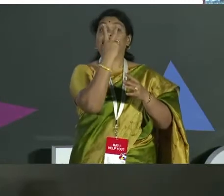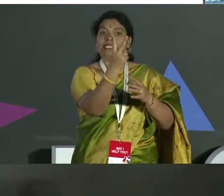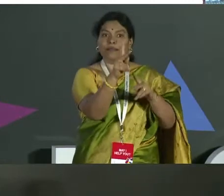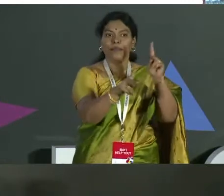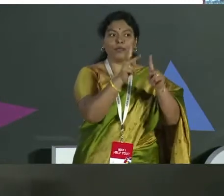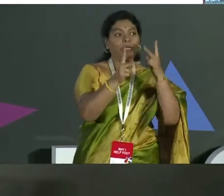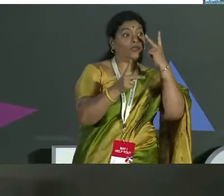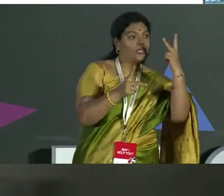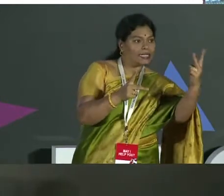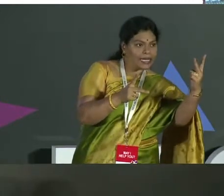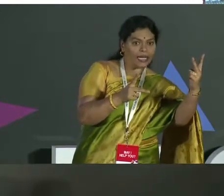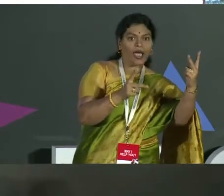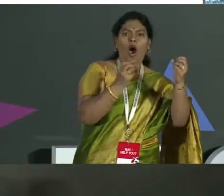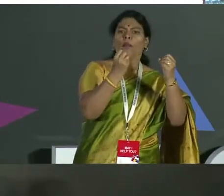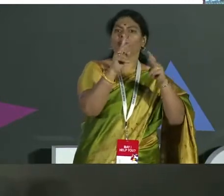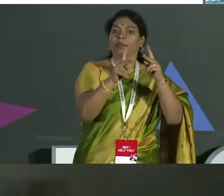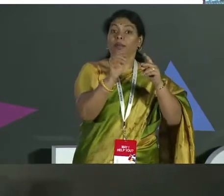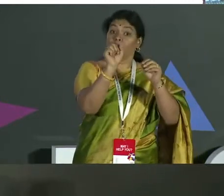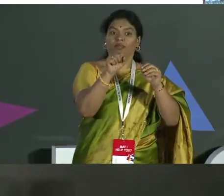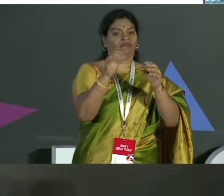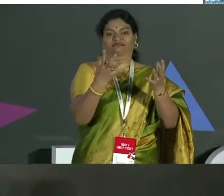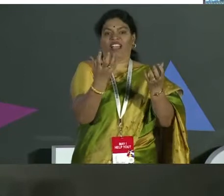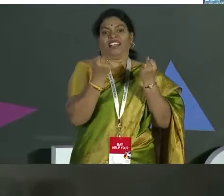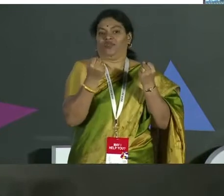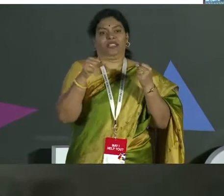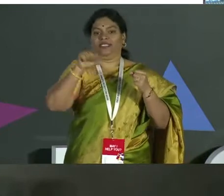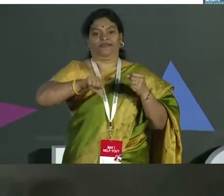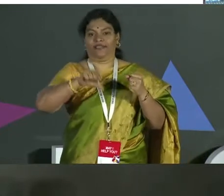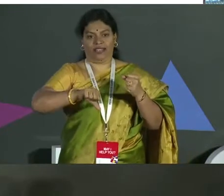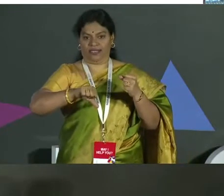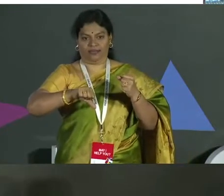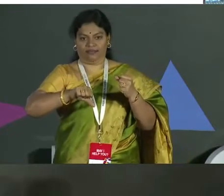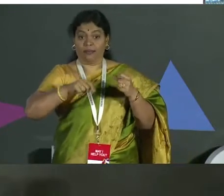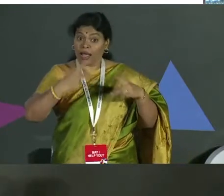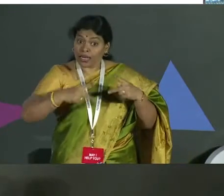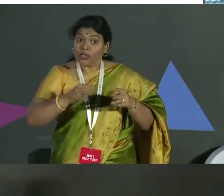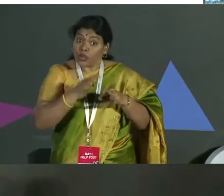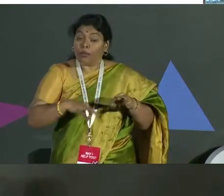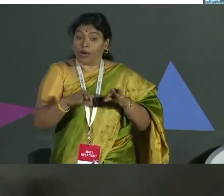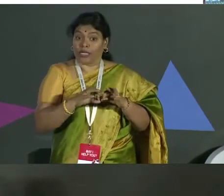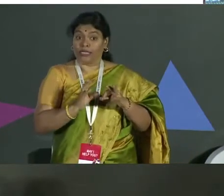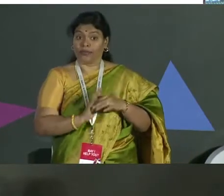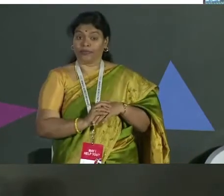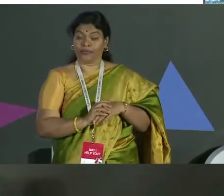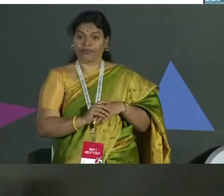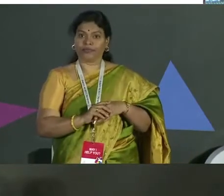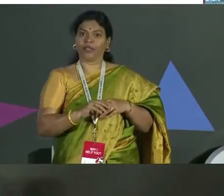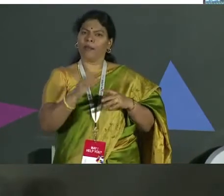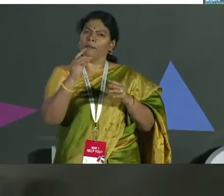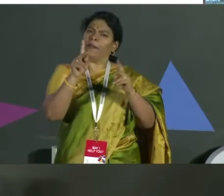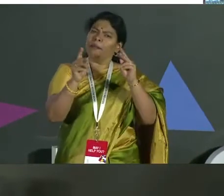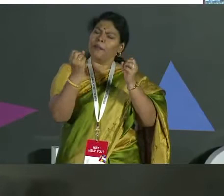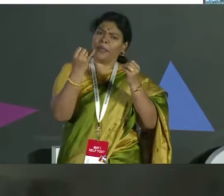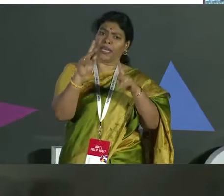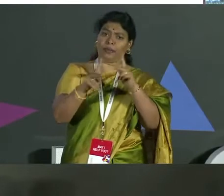you know, to as many people as possible, it's not going to achieve everything that it can do. One of the fallacies that many people believe is that